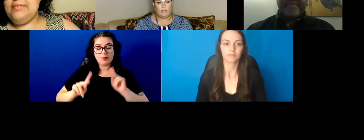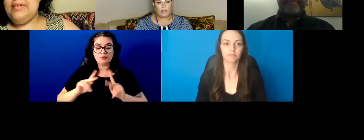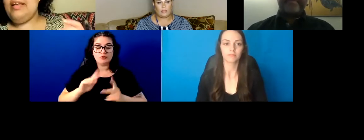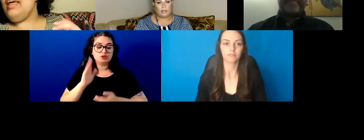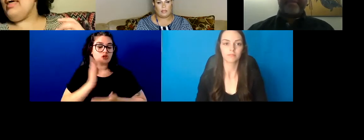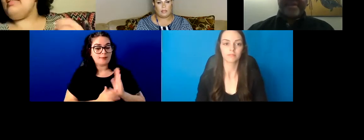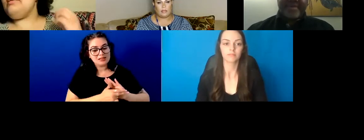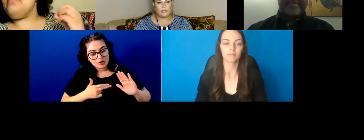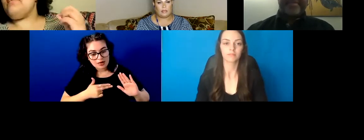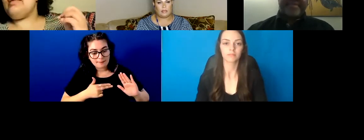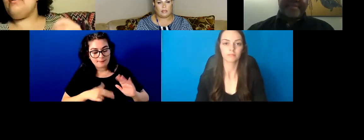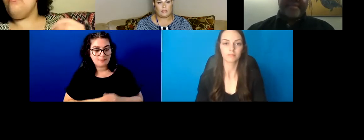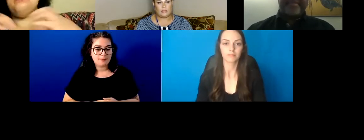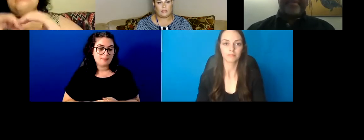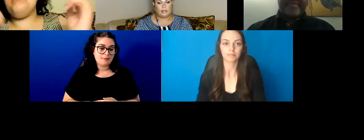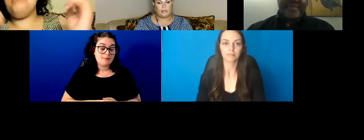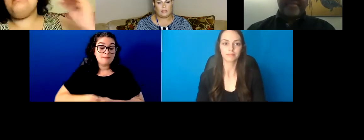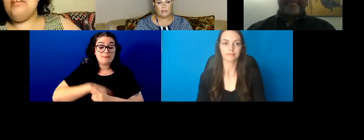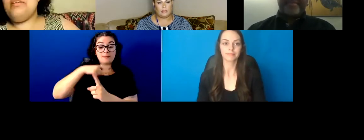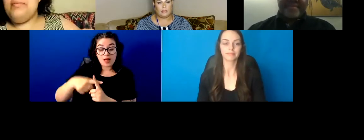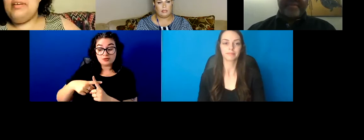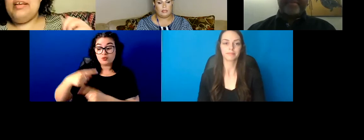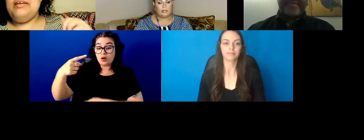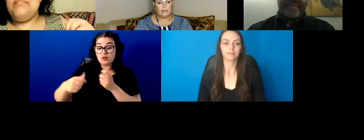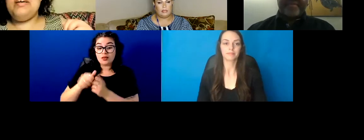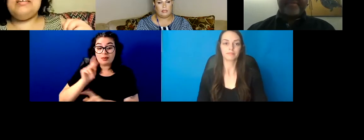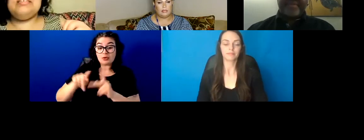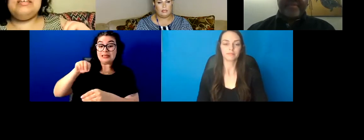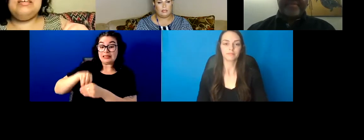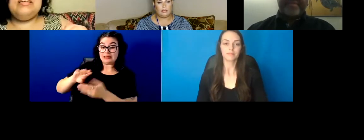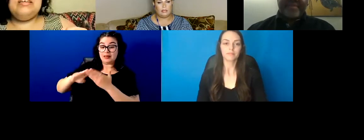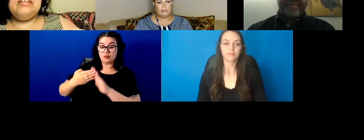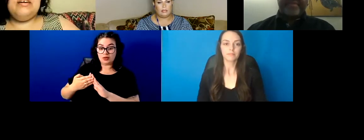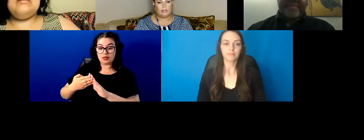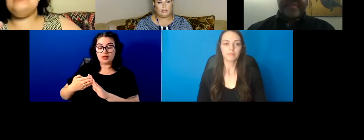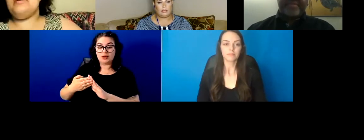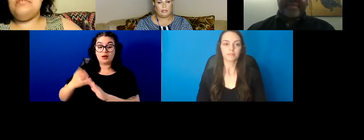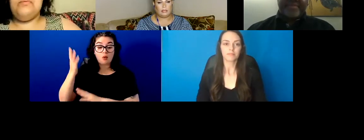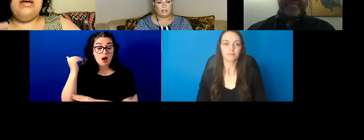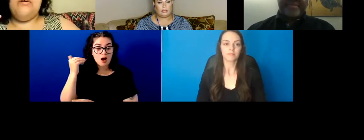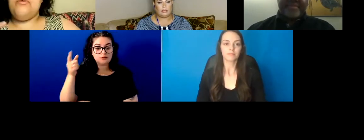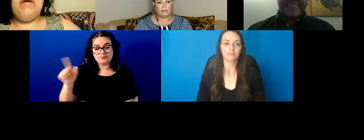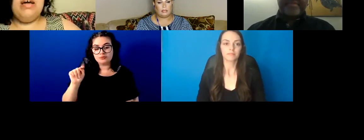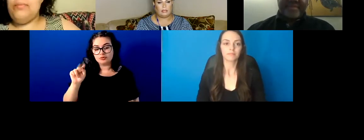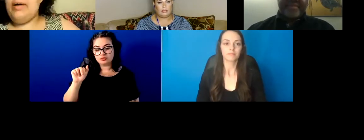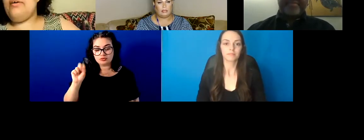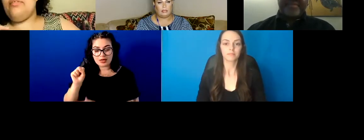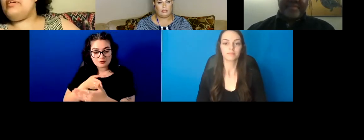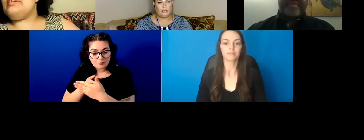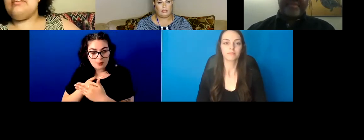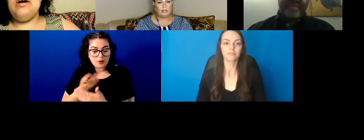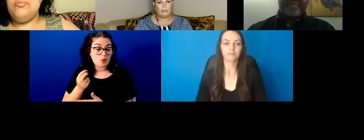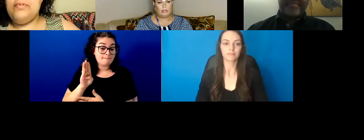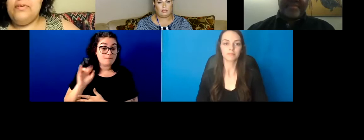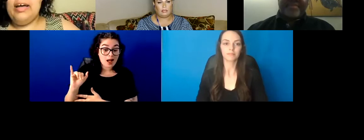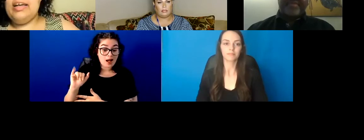you. And then you're fighting with people within your community because they're transphobic or they're biphobic or they're